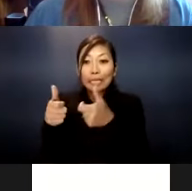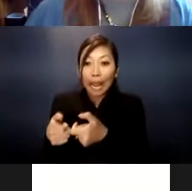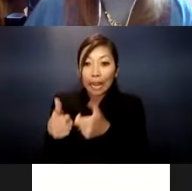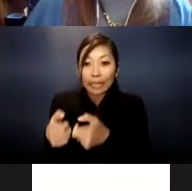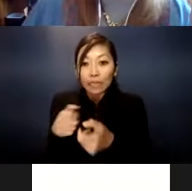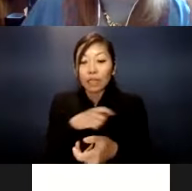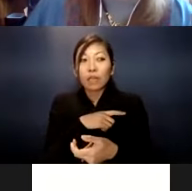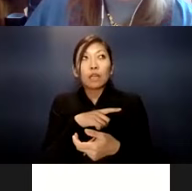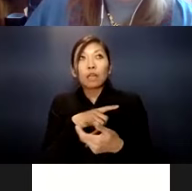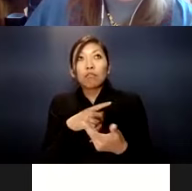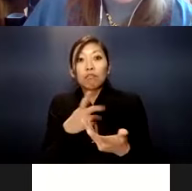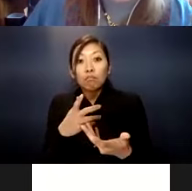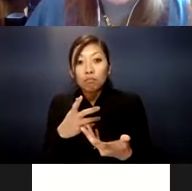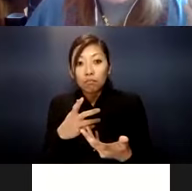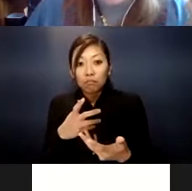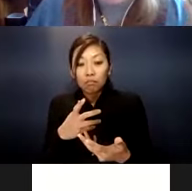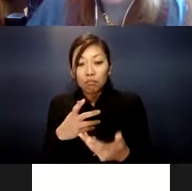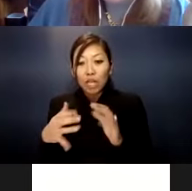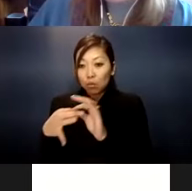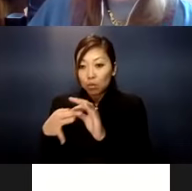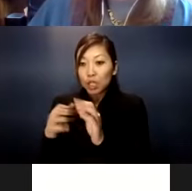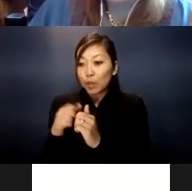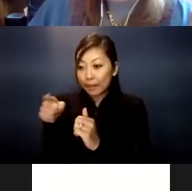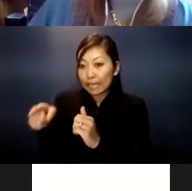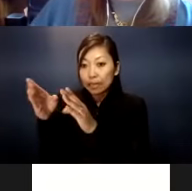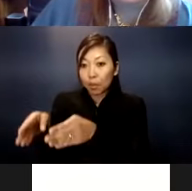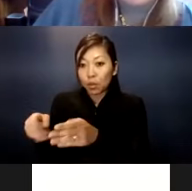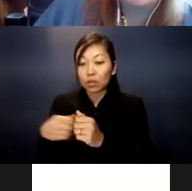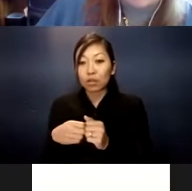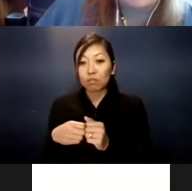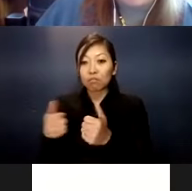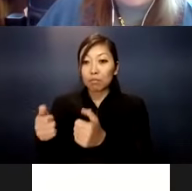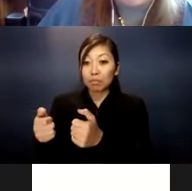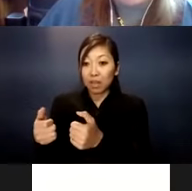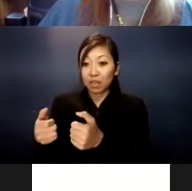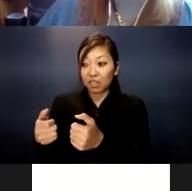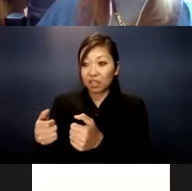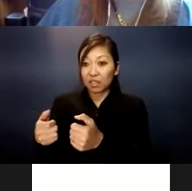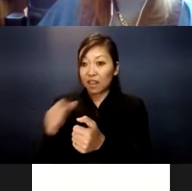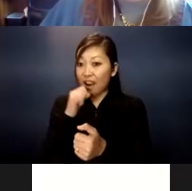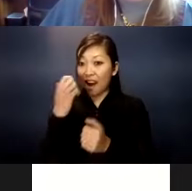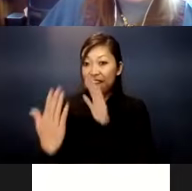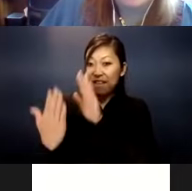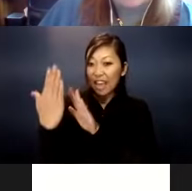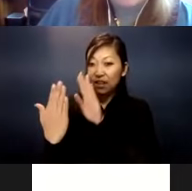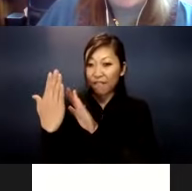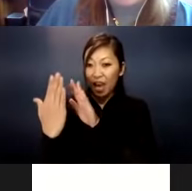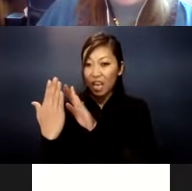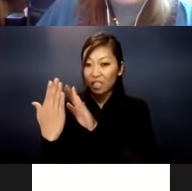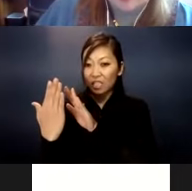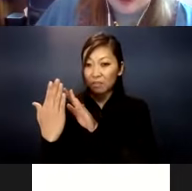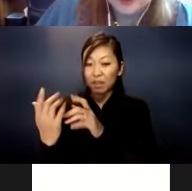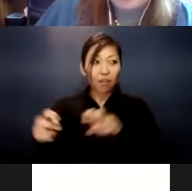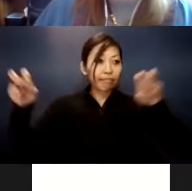people that they're in a relationship with rather than spending time face to face, I think it's really important to talk